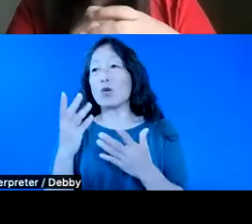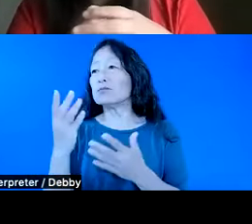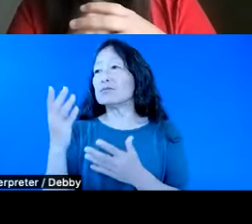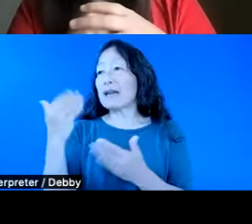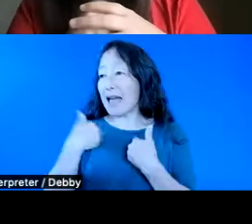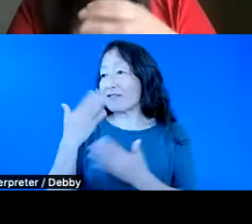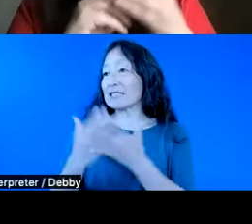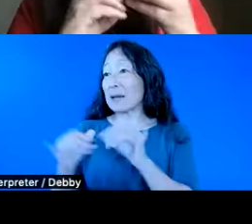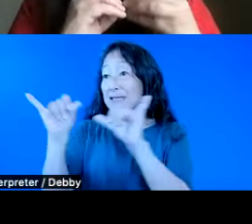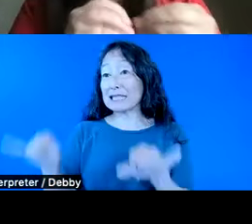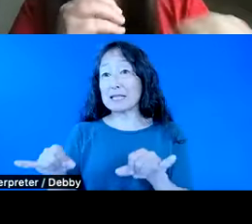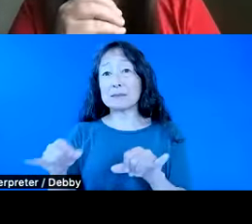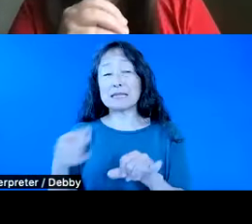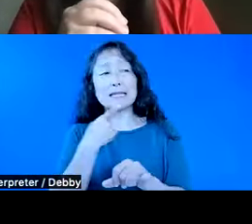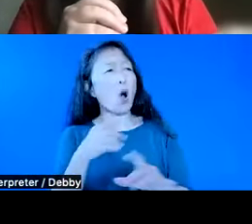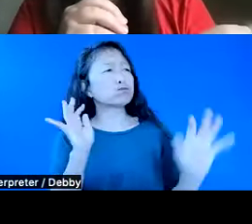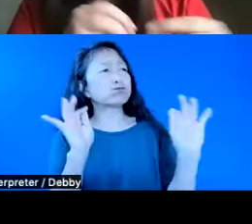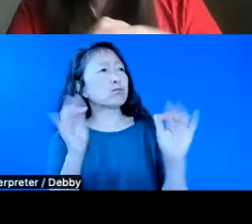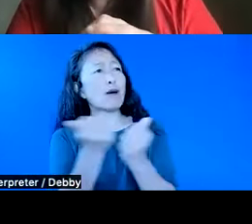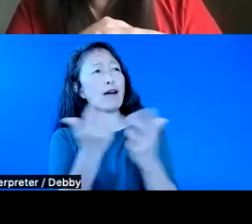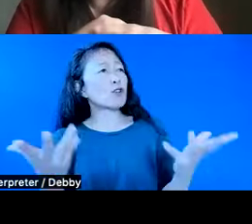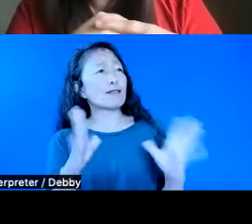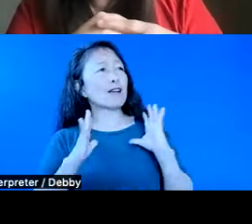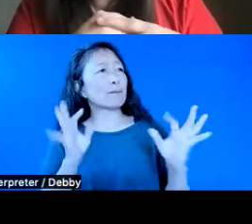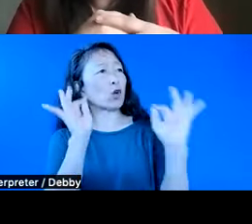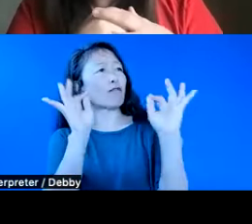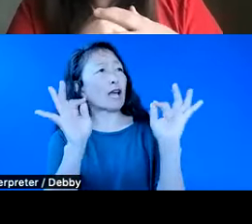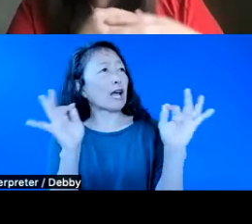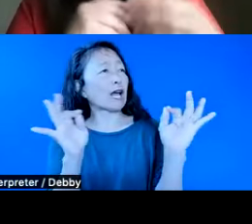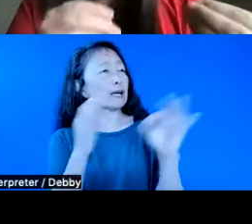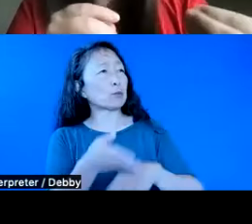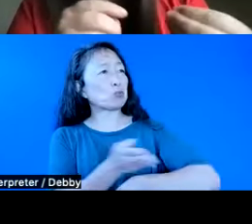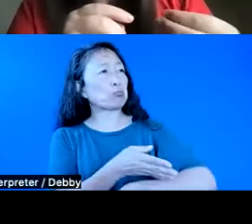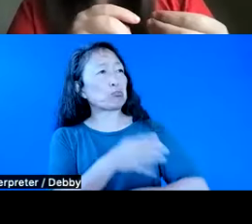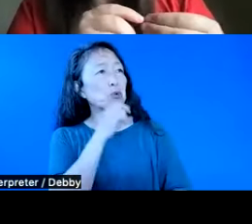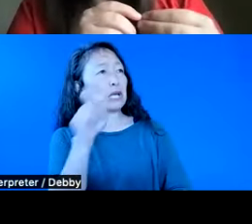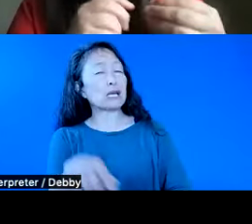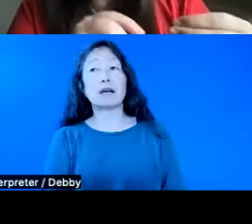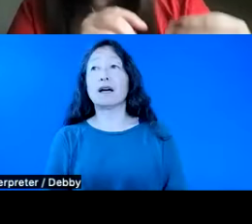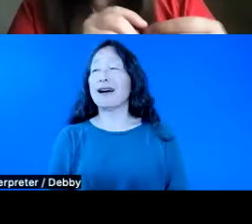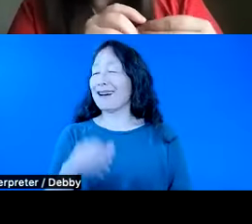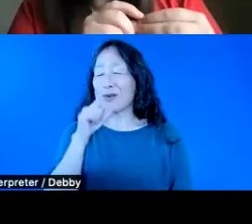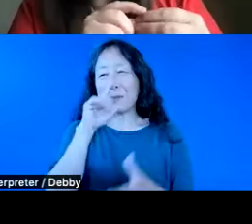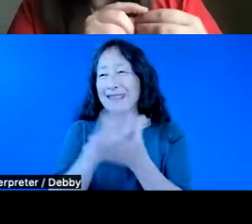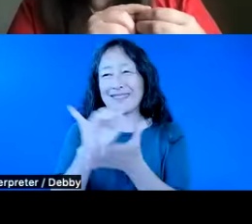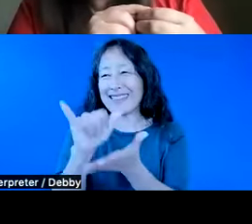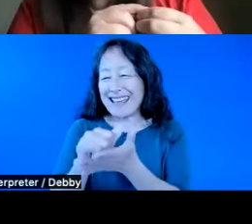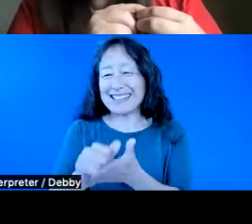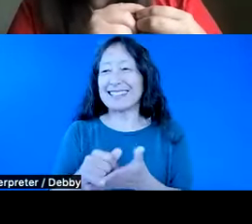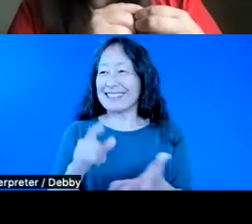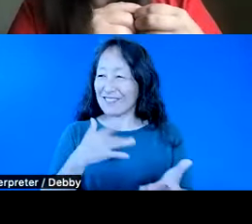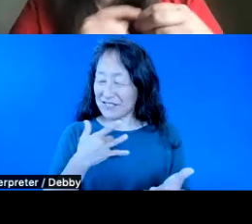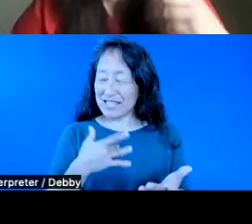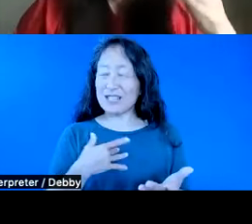I don't believe them. And there's more that can be done within any sort of community to really better meet the needs of